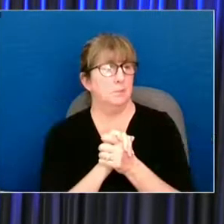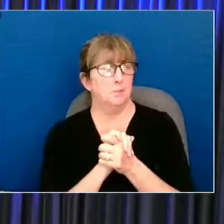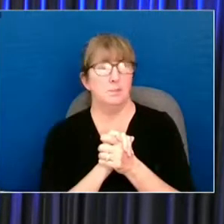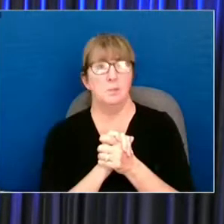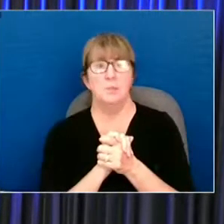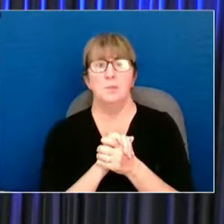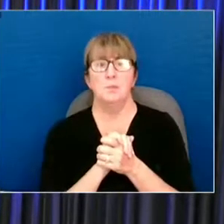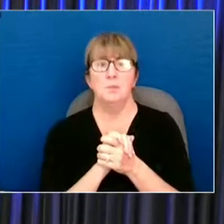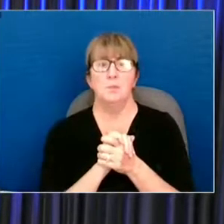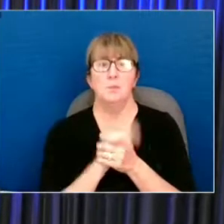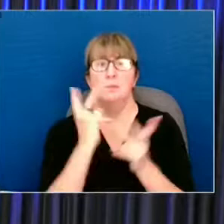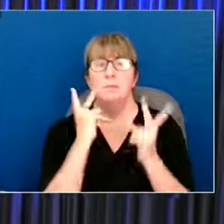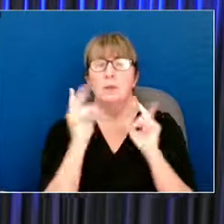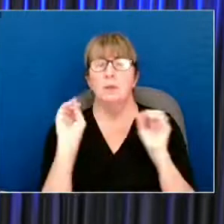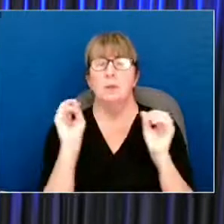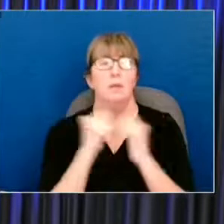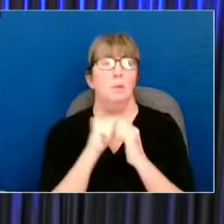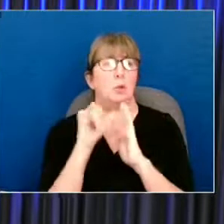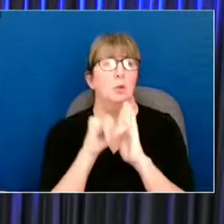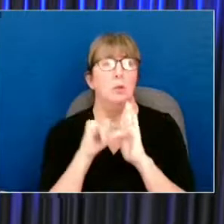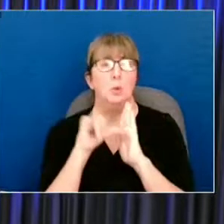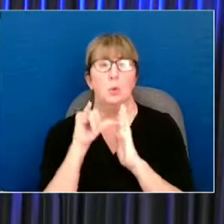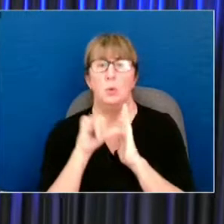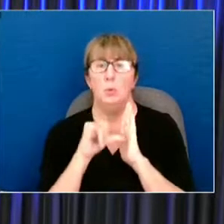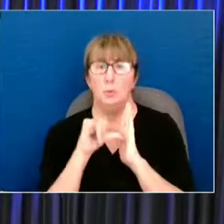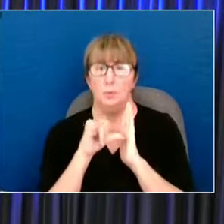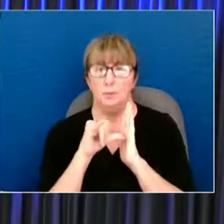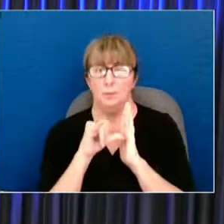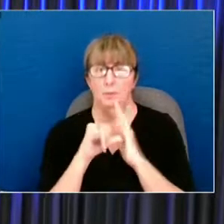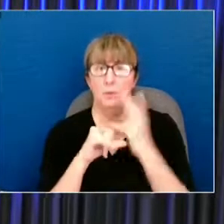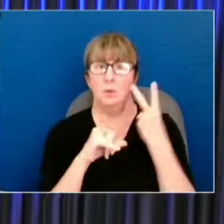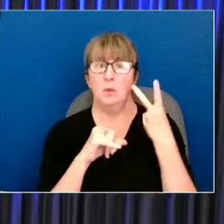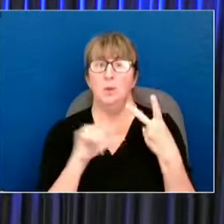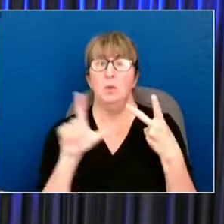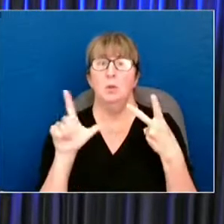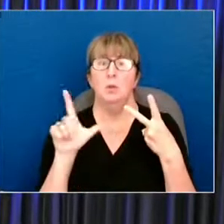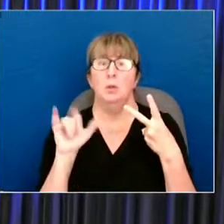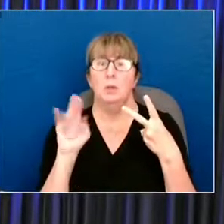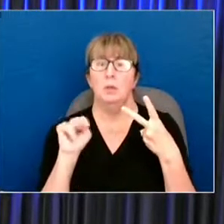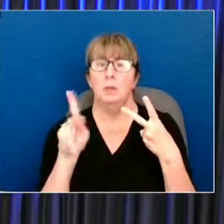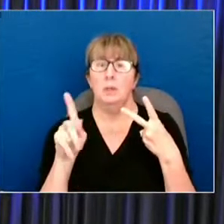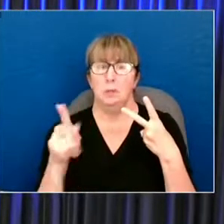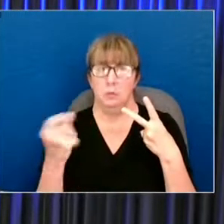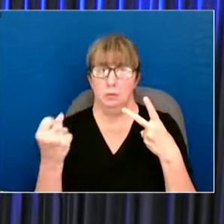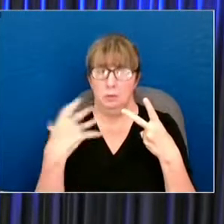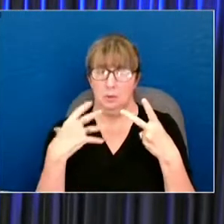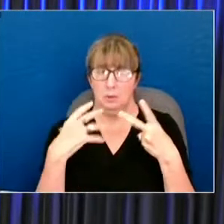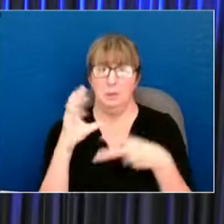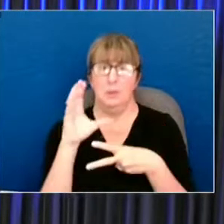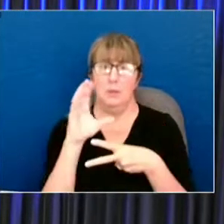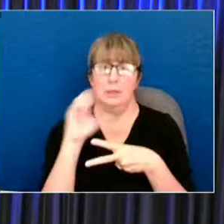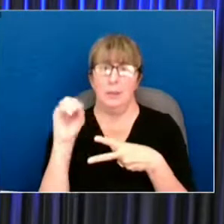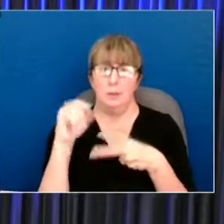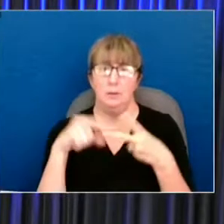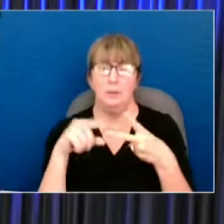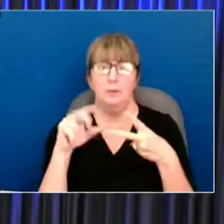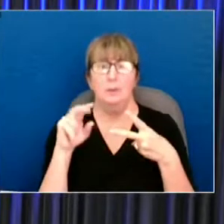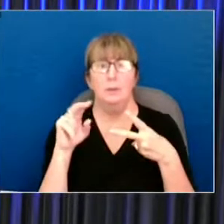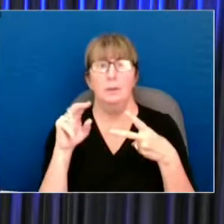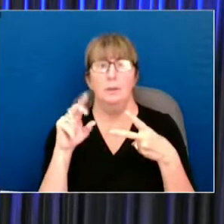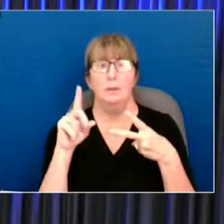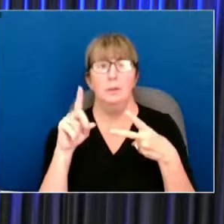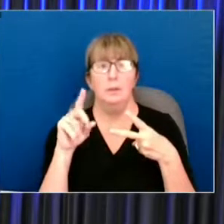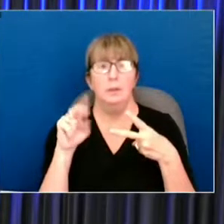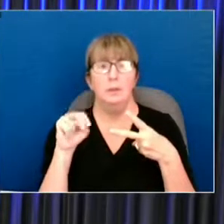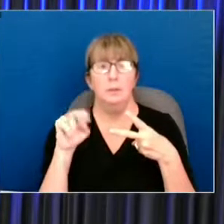YouTube. Let's see. So there was two links that you sent. There was a county channel and then the NTT channel. I thought I had clicked both of them.